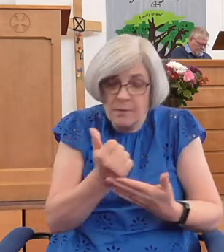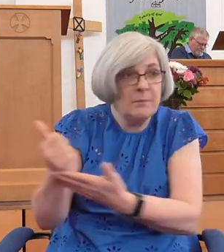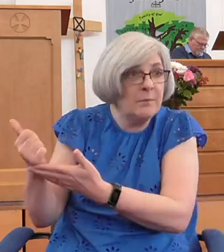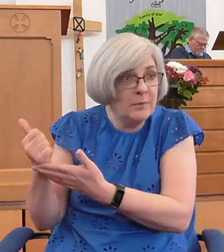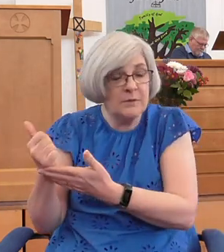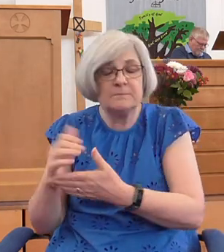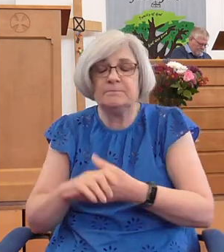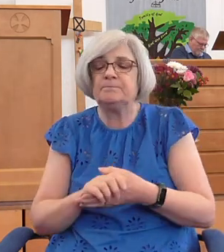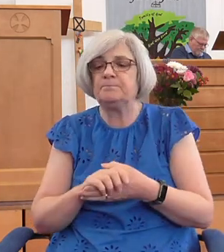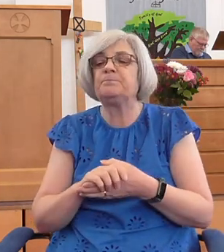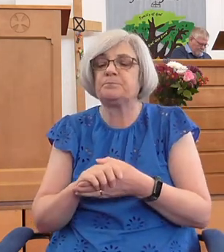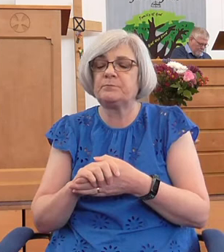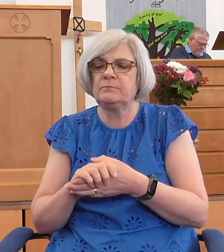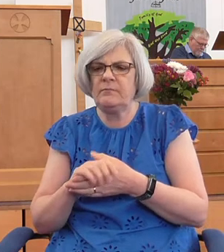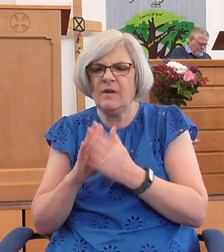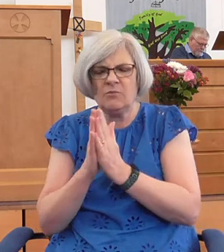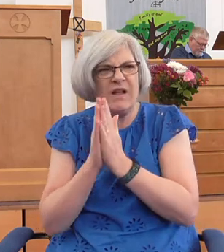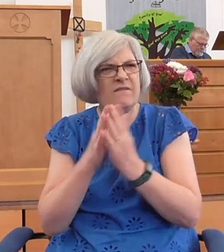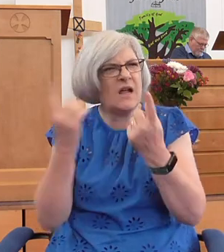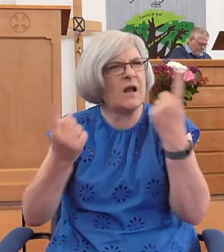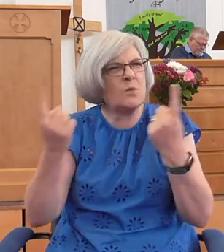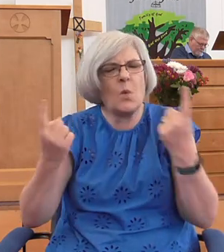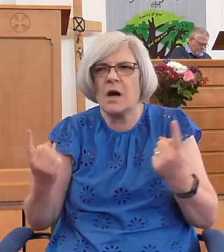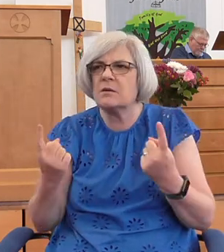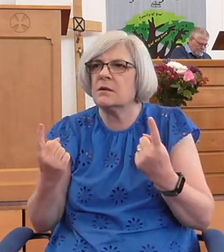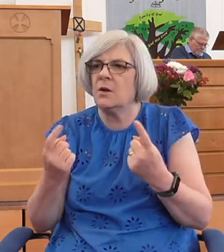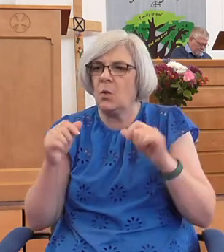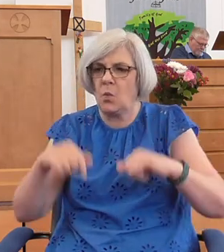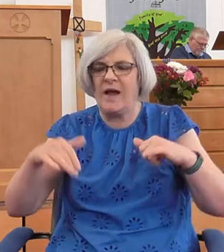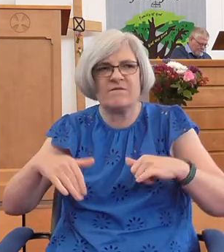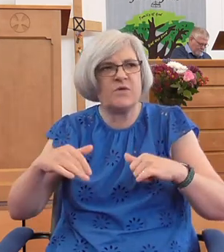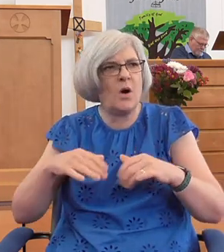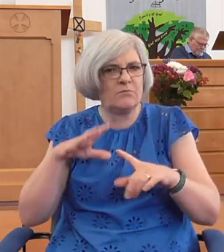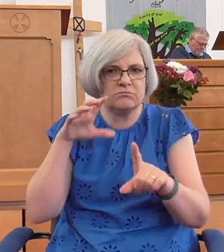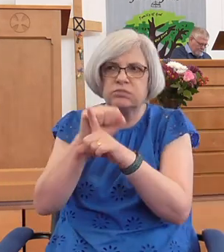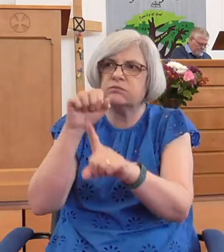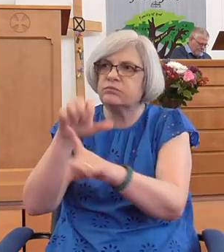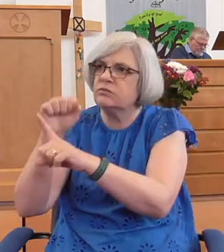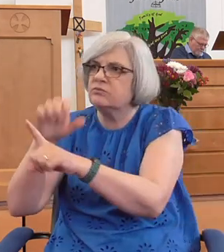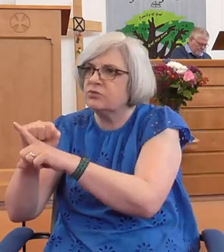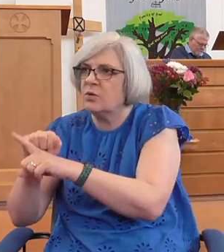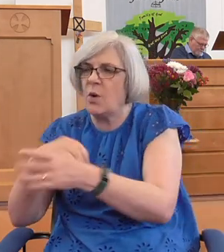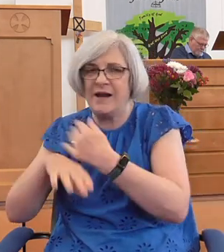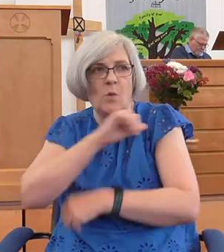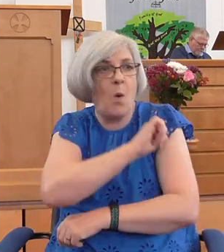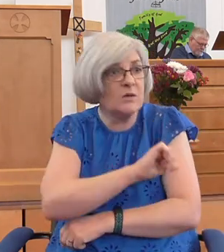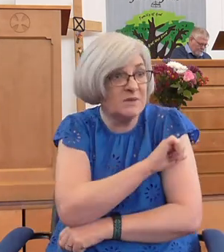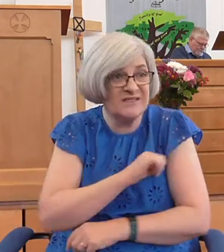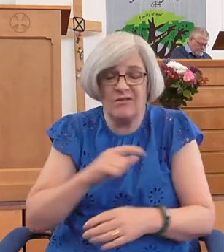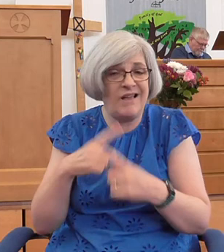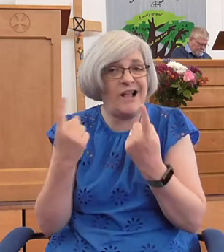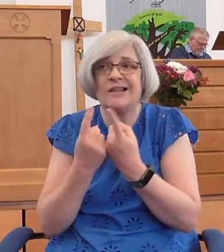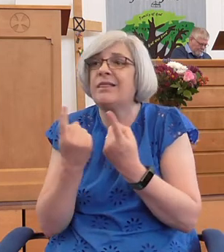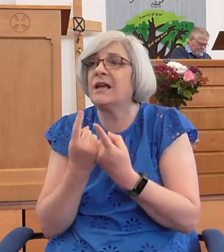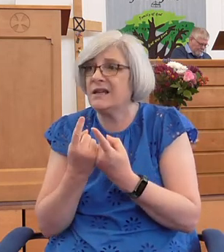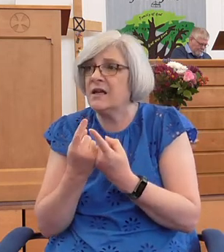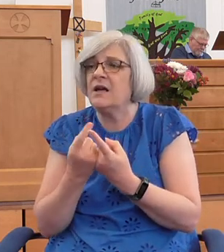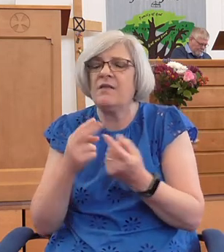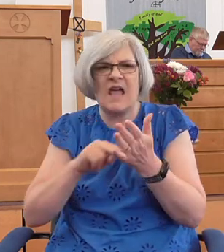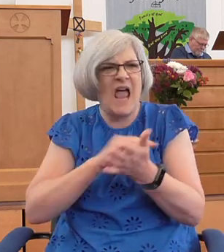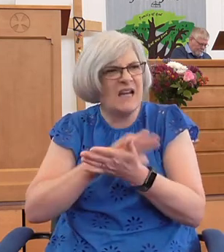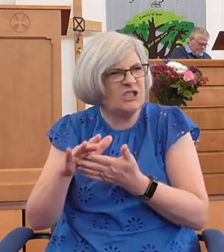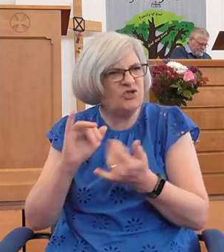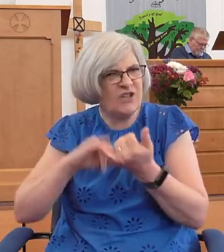crisis. We pray for those who are waiting for a diagnosis or for treatment in hospital, and we ask that you would help the NHS